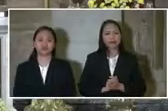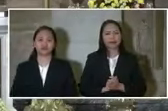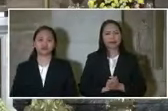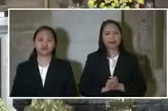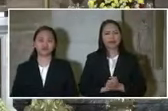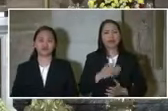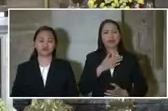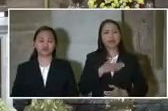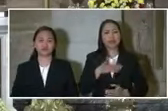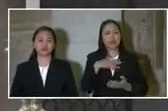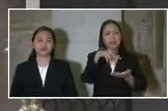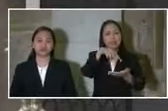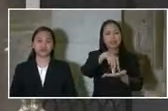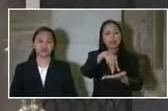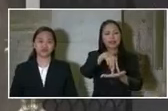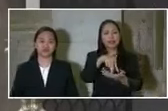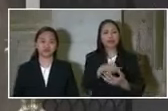Please all stand.